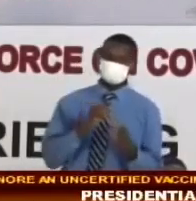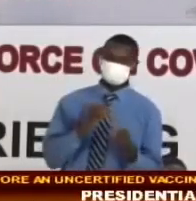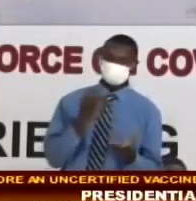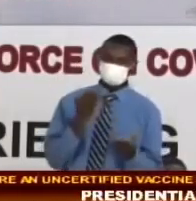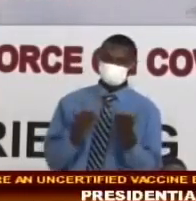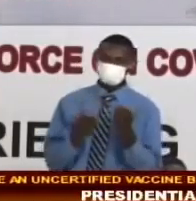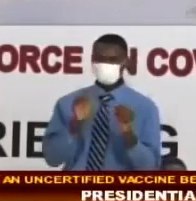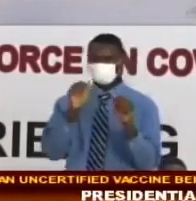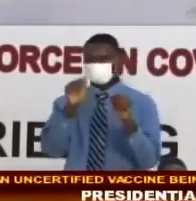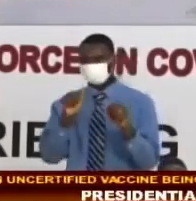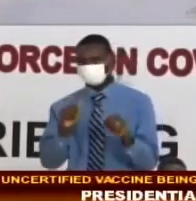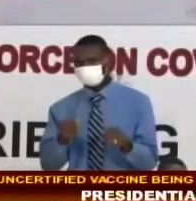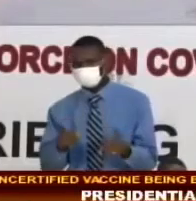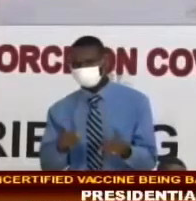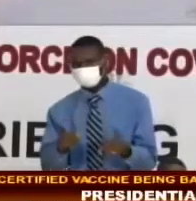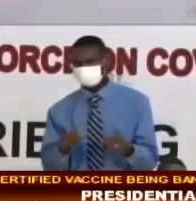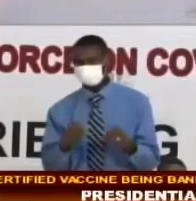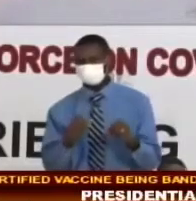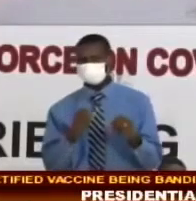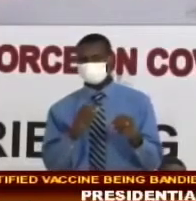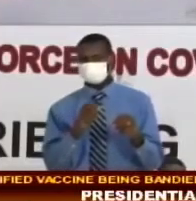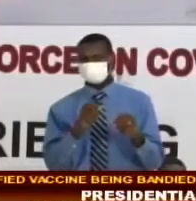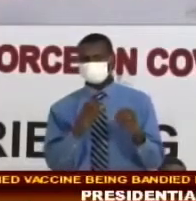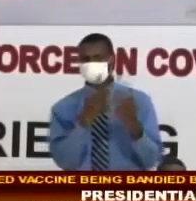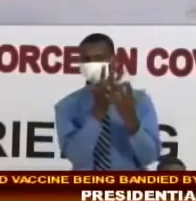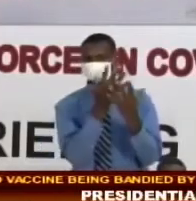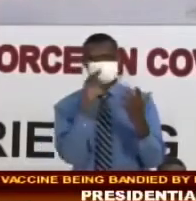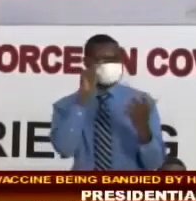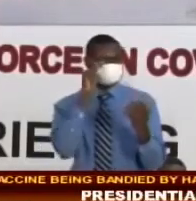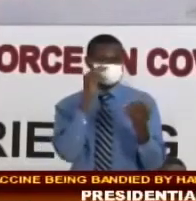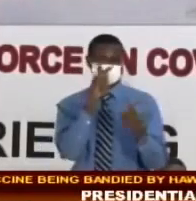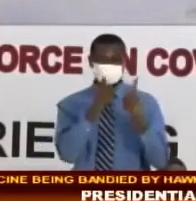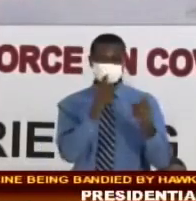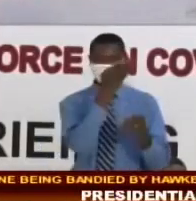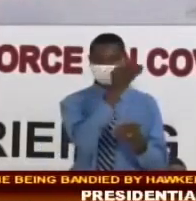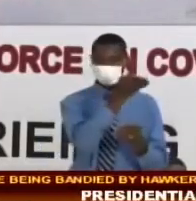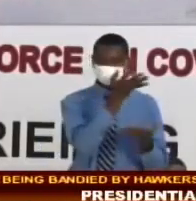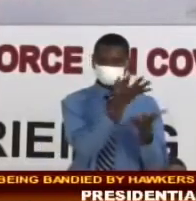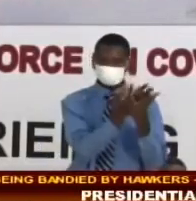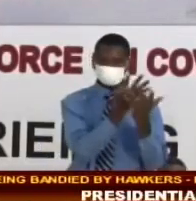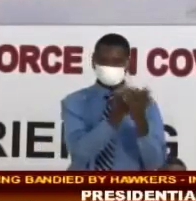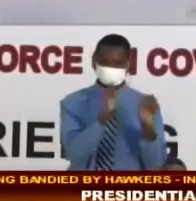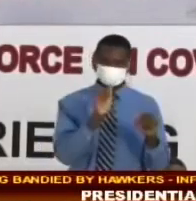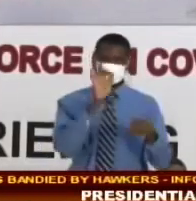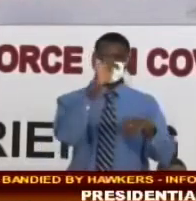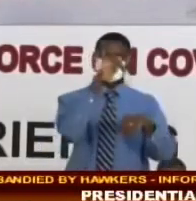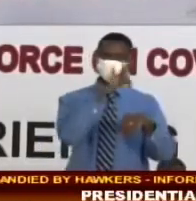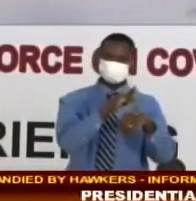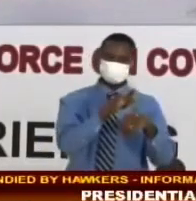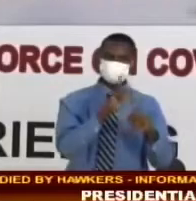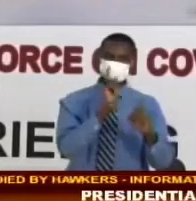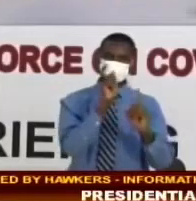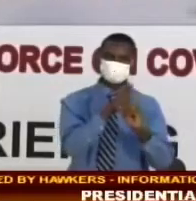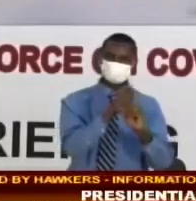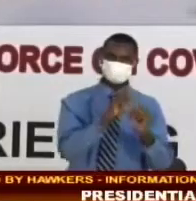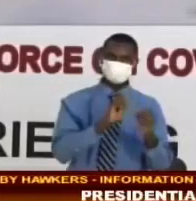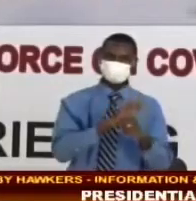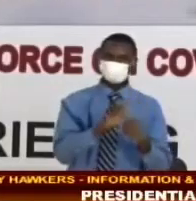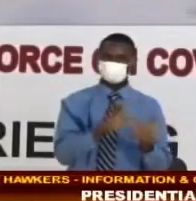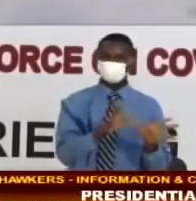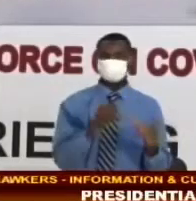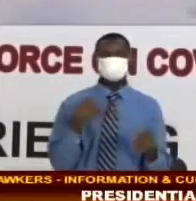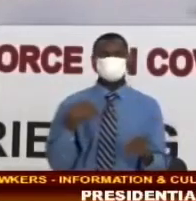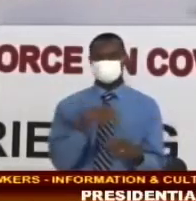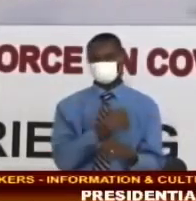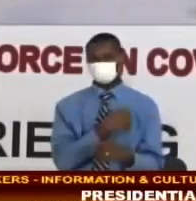being infected by COVID-19, and that now that I'm aware, what am I